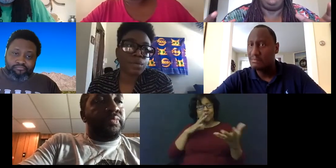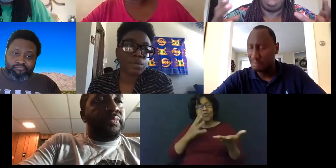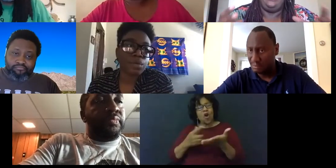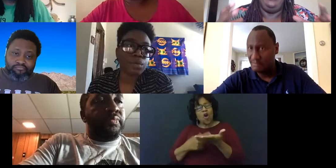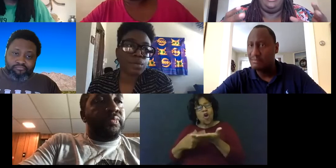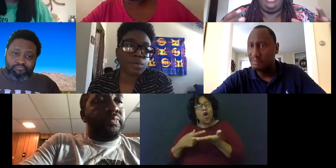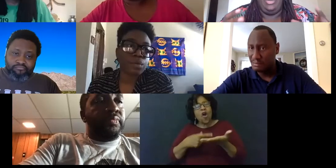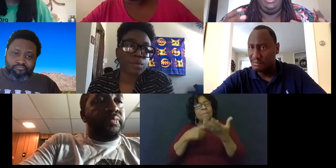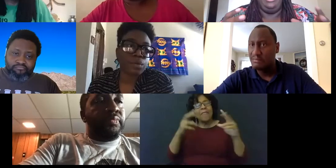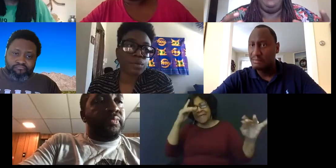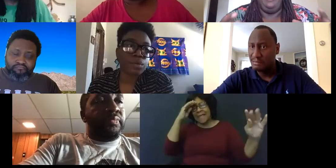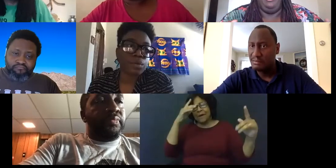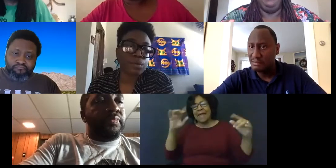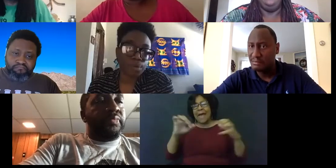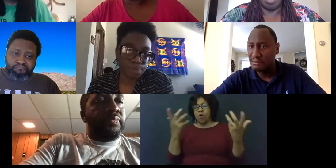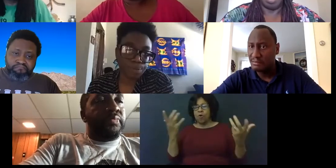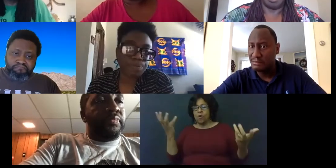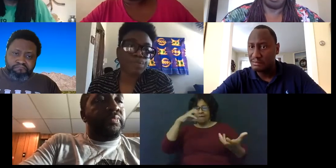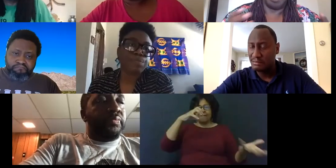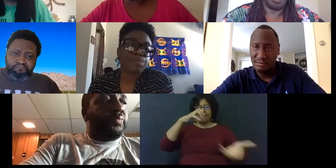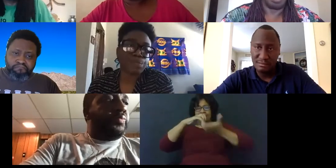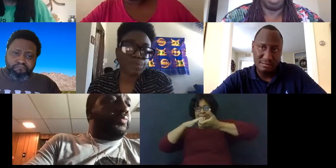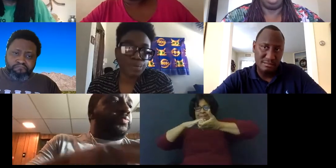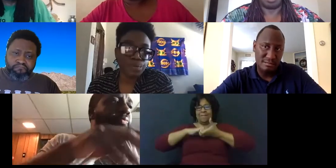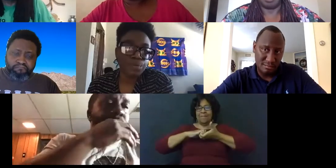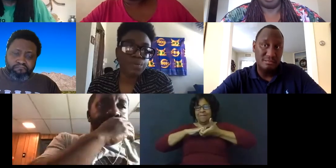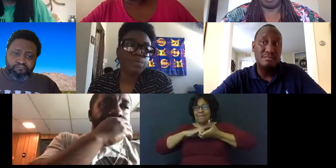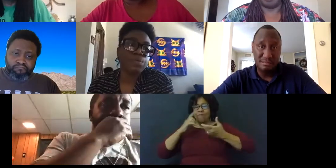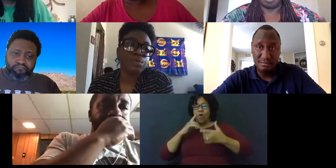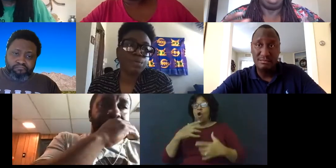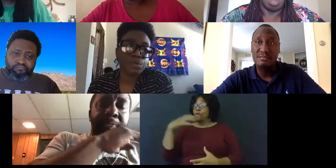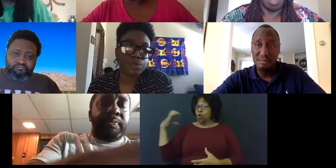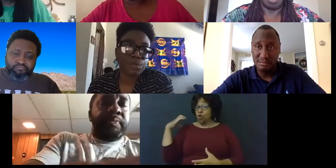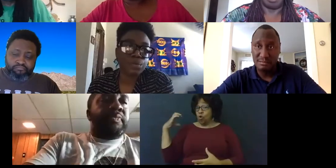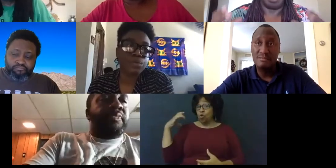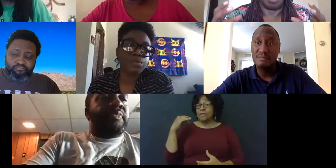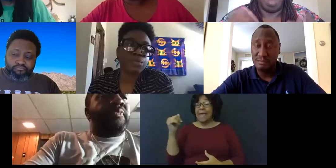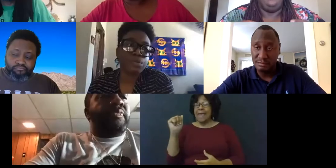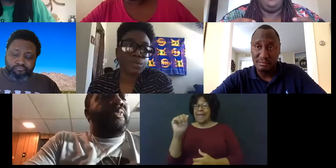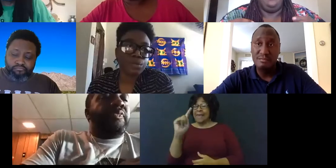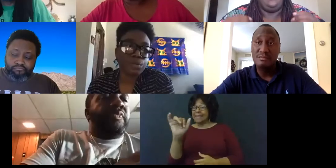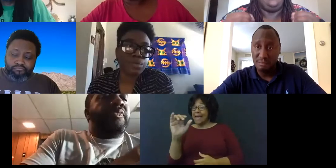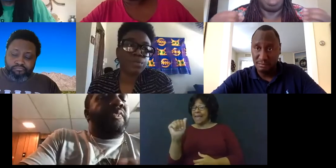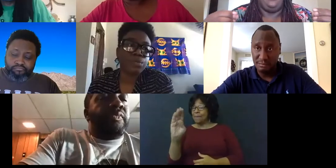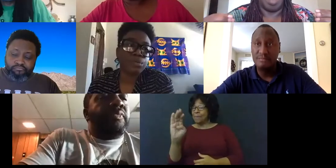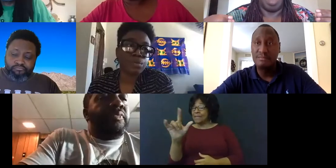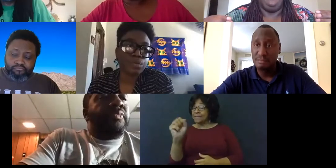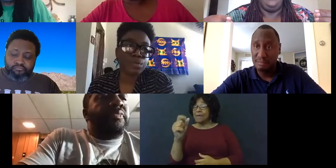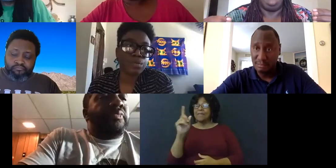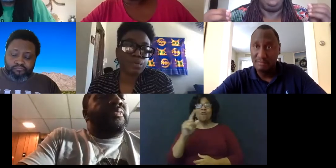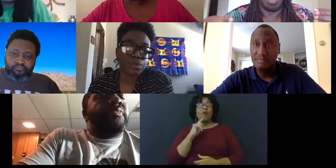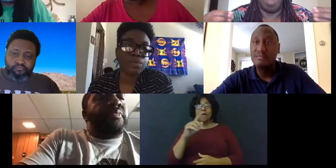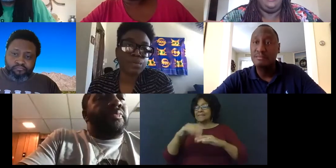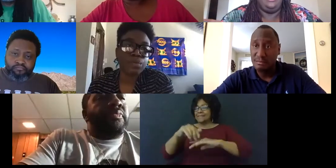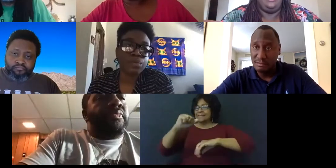have to think about the intersectionality of them all, because pro-choice, anti-ableism, those are all, that's the same platform. It